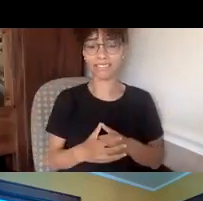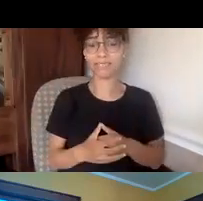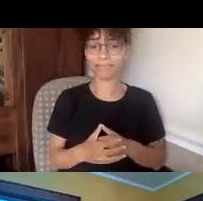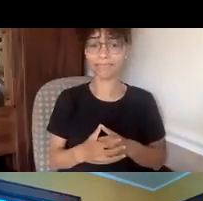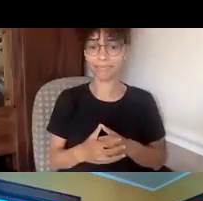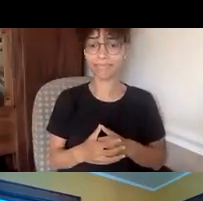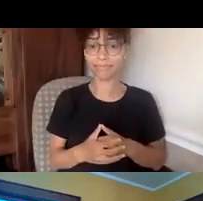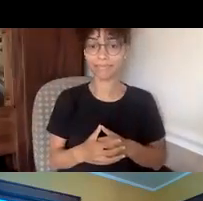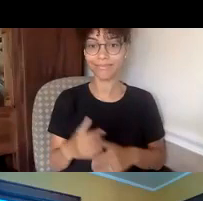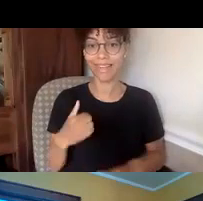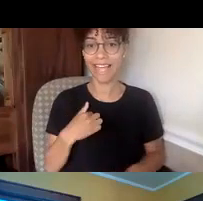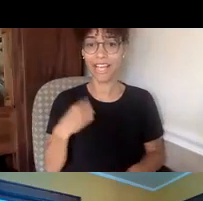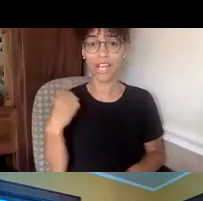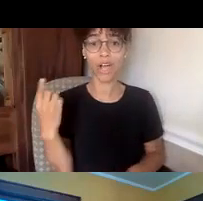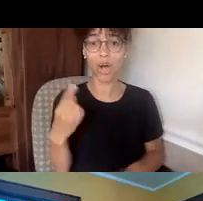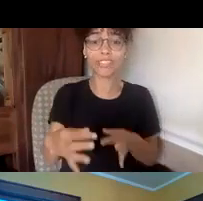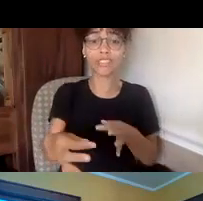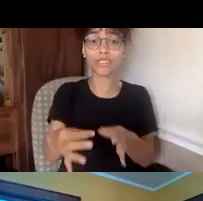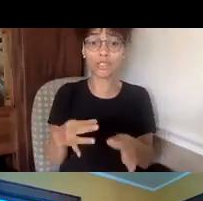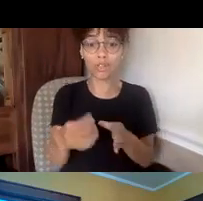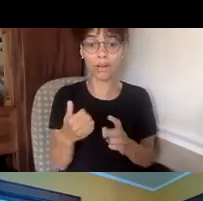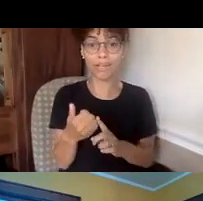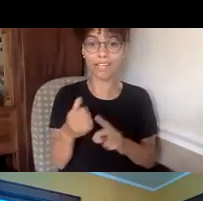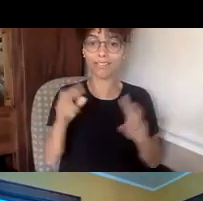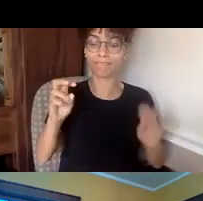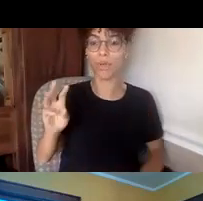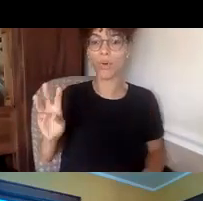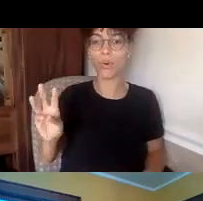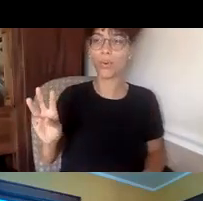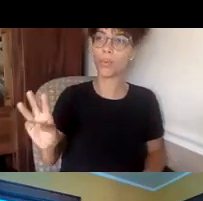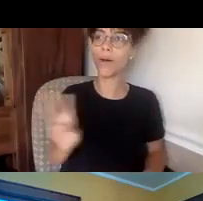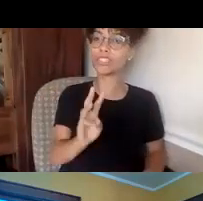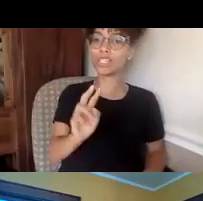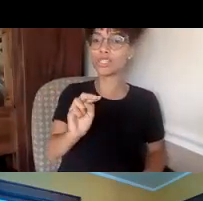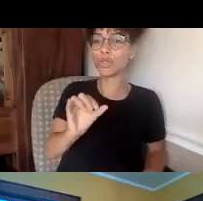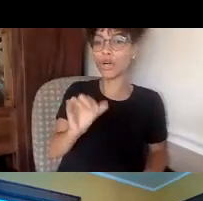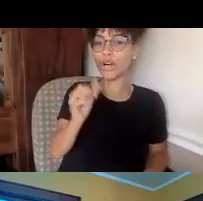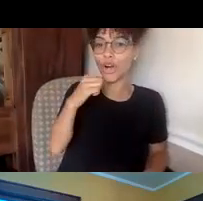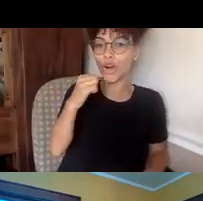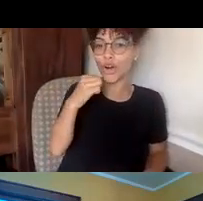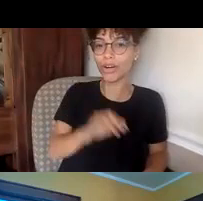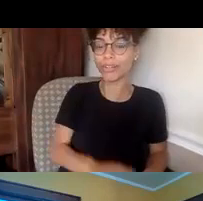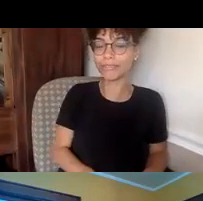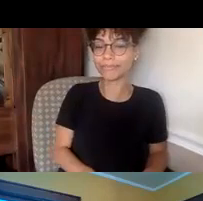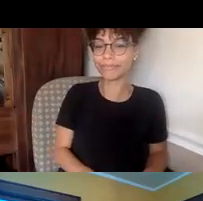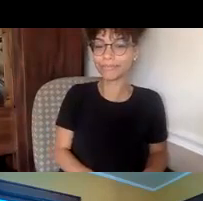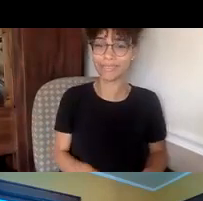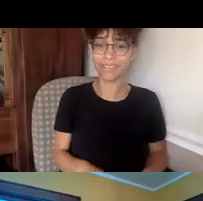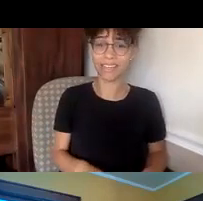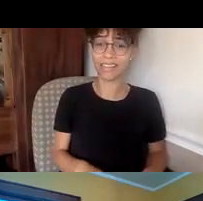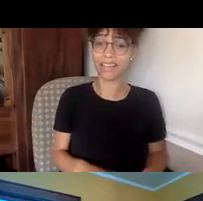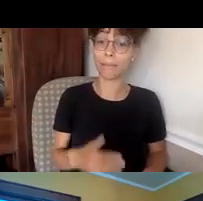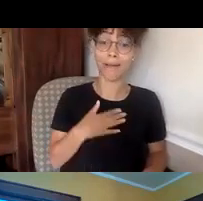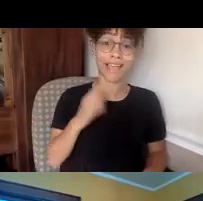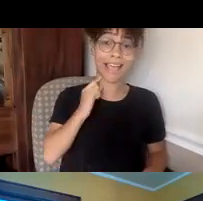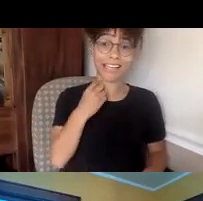I have always described myself very much as like a Western New York girl. I have a very flat accent,